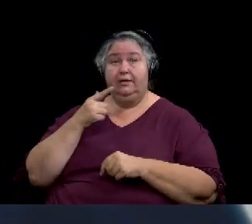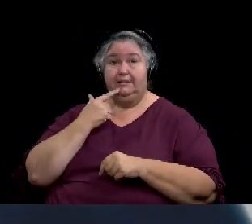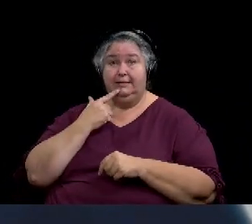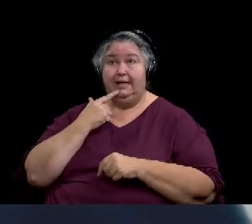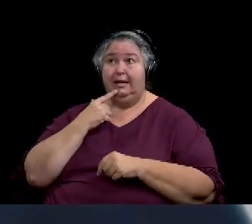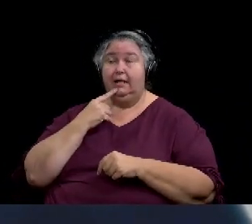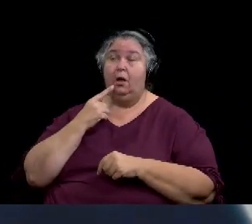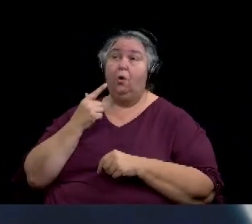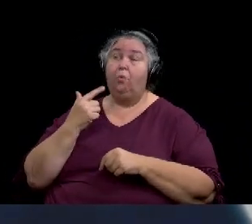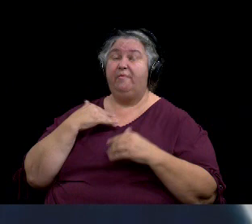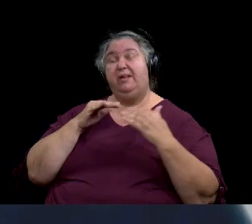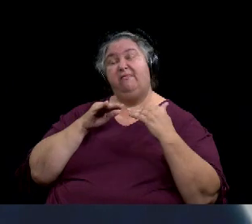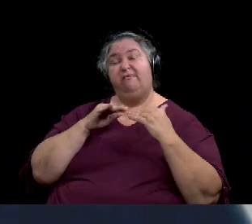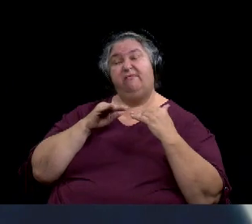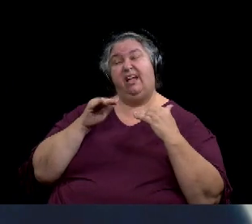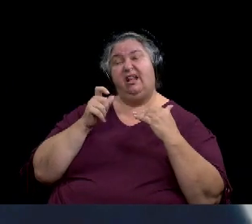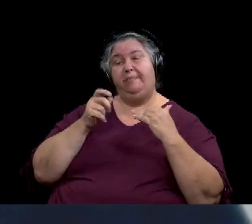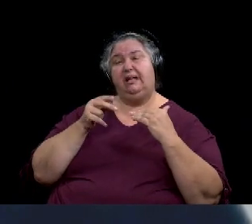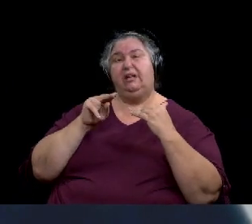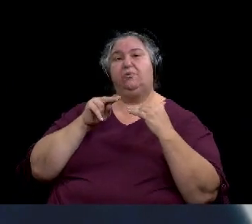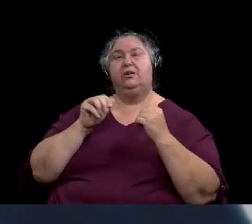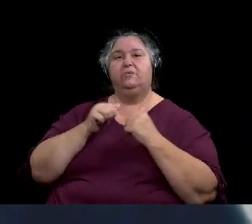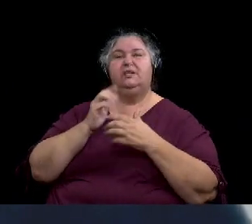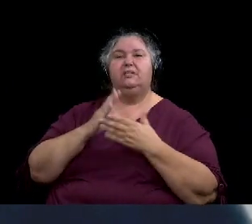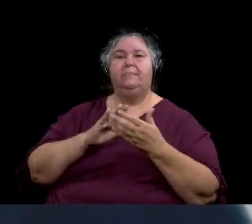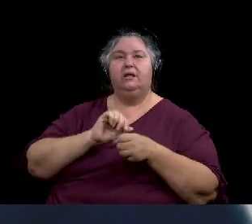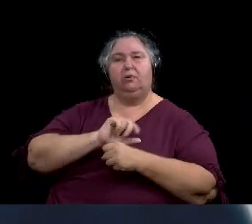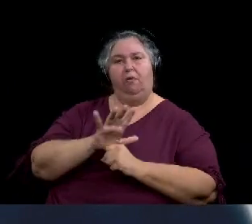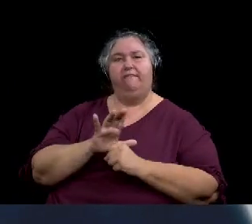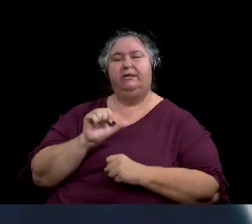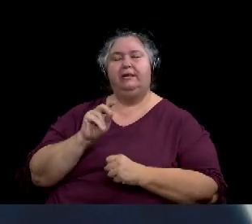somewhat flat, but a little bit of an increase in some of the COVID cases we're having.